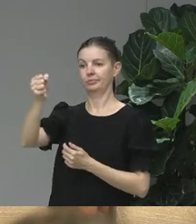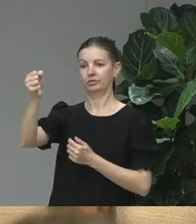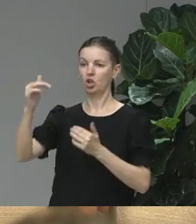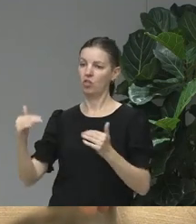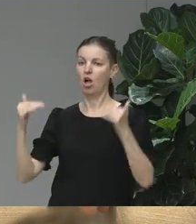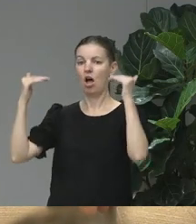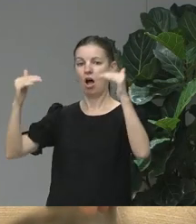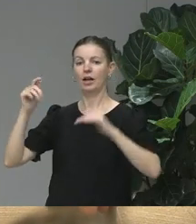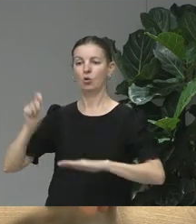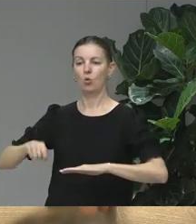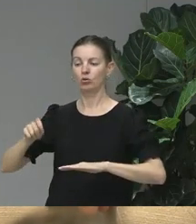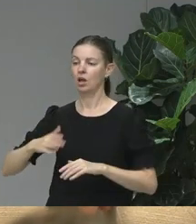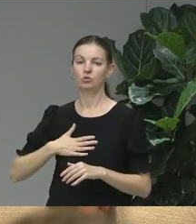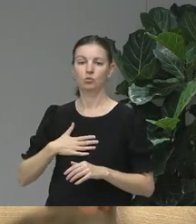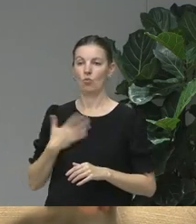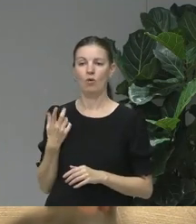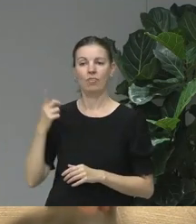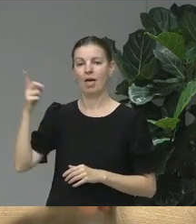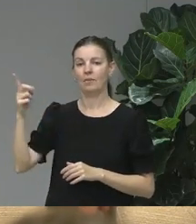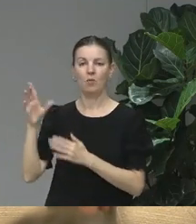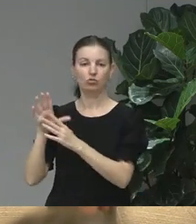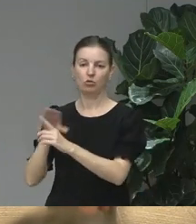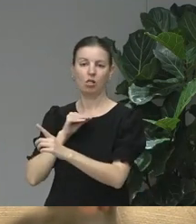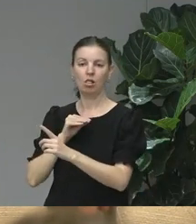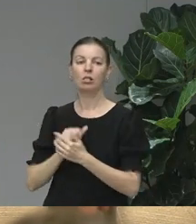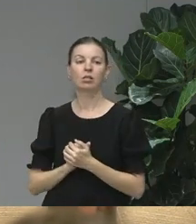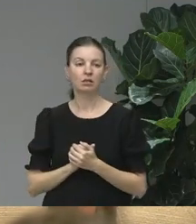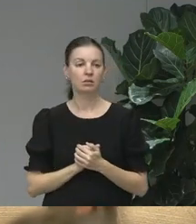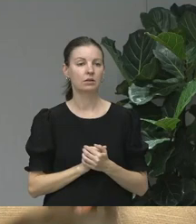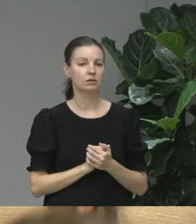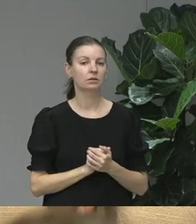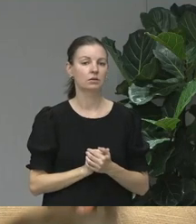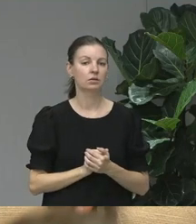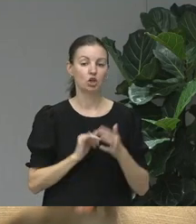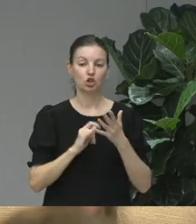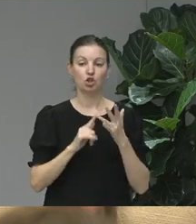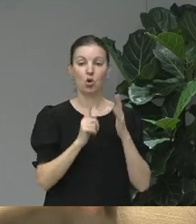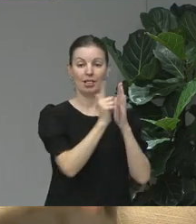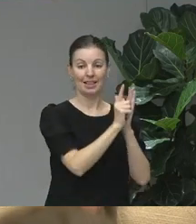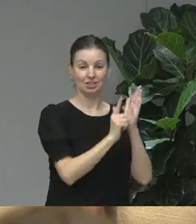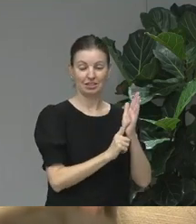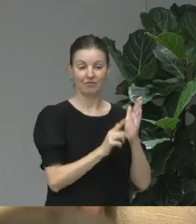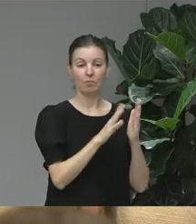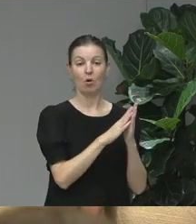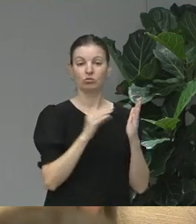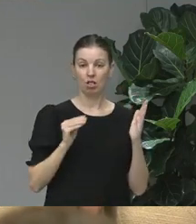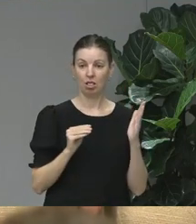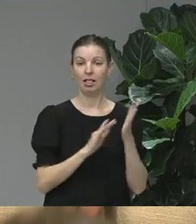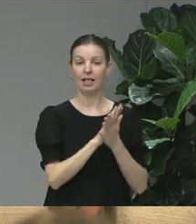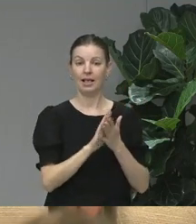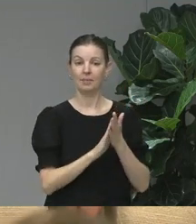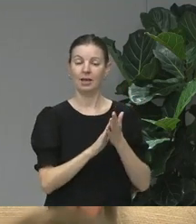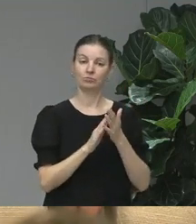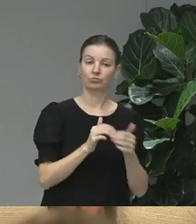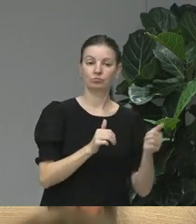I don't want to go anywhere near that kind of model. So while it sits as a legislative model, it still places the